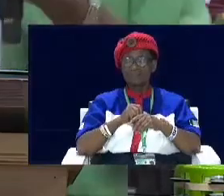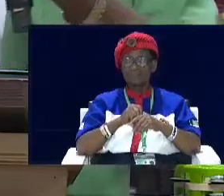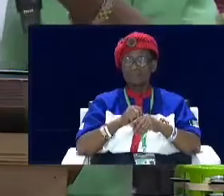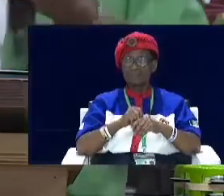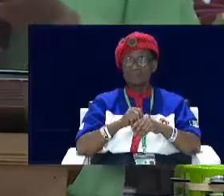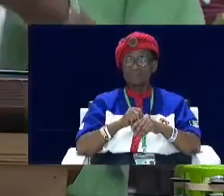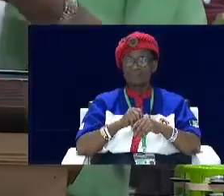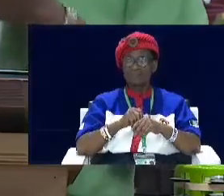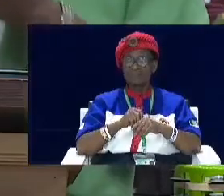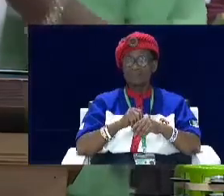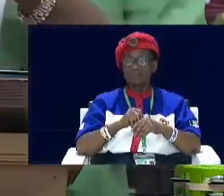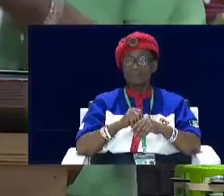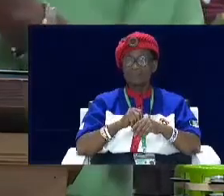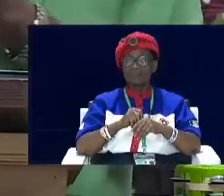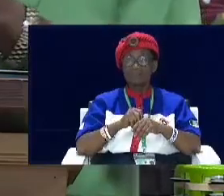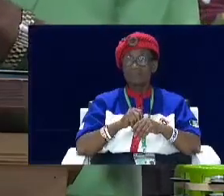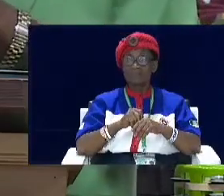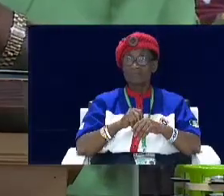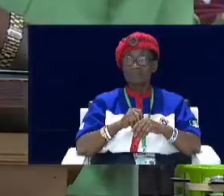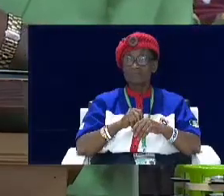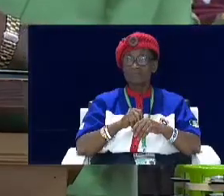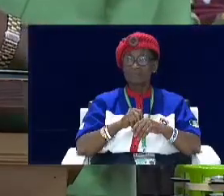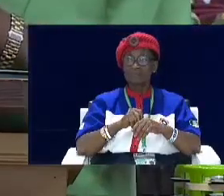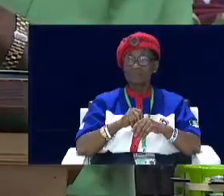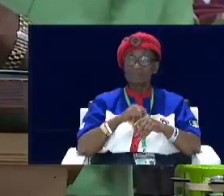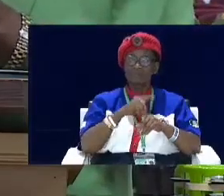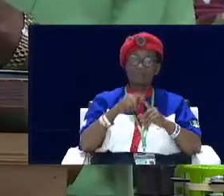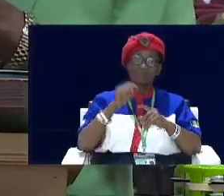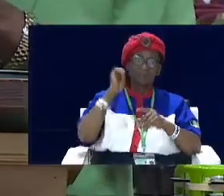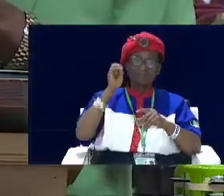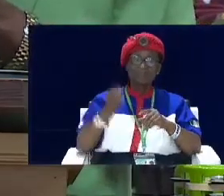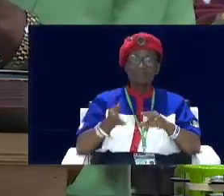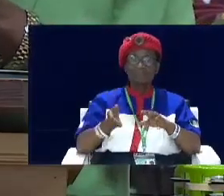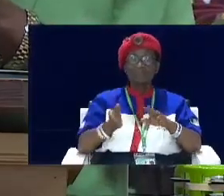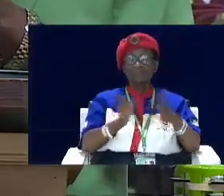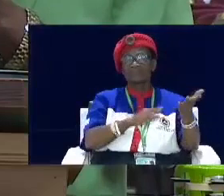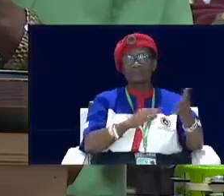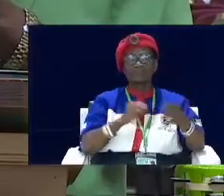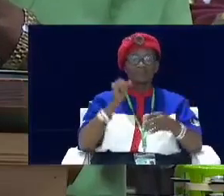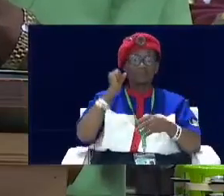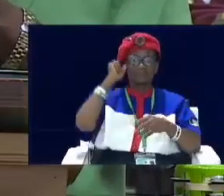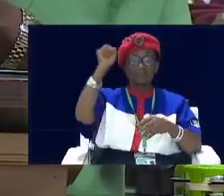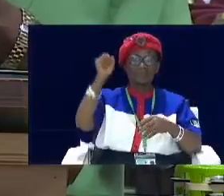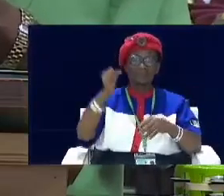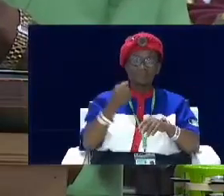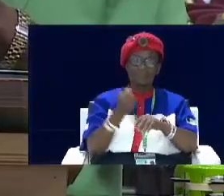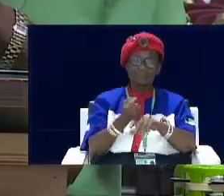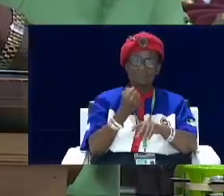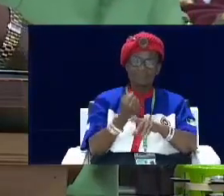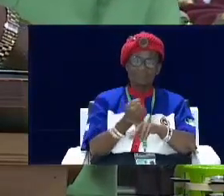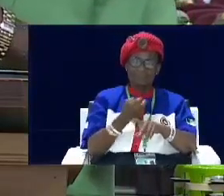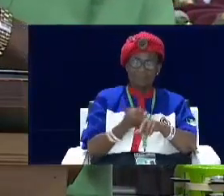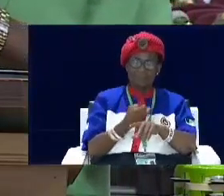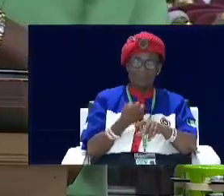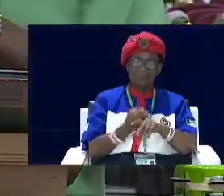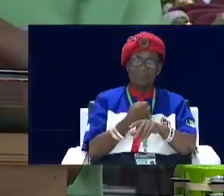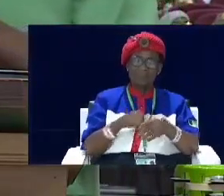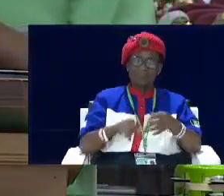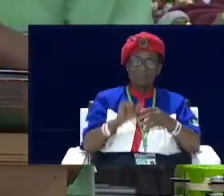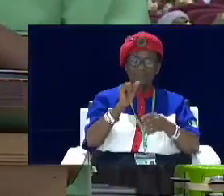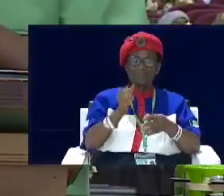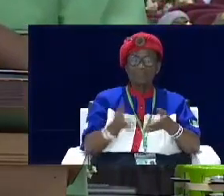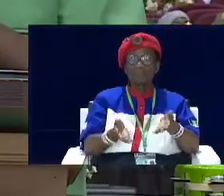died, his bones still raised the dead. Ngba to ku gan tan egungun egan tun ji oku dide.